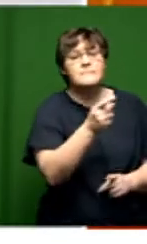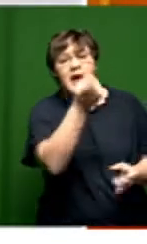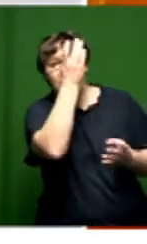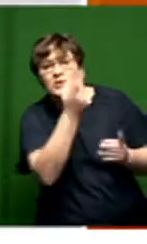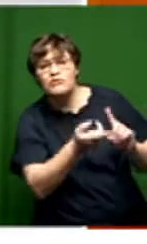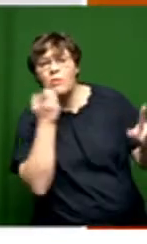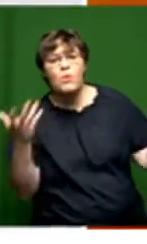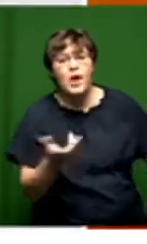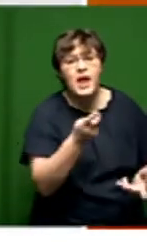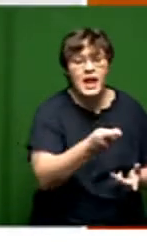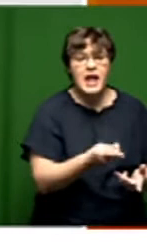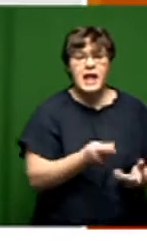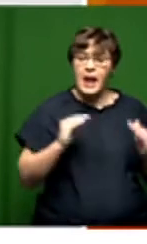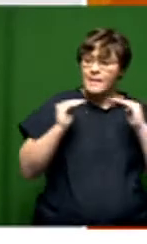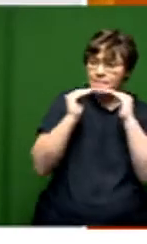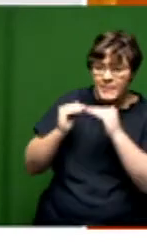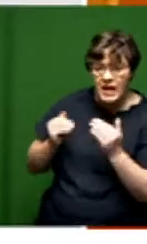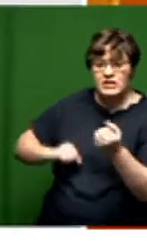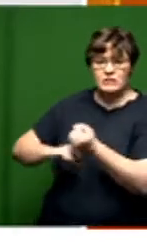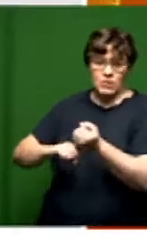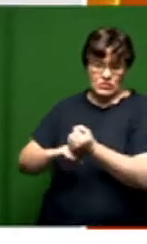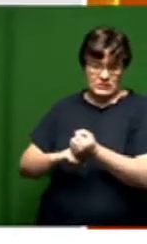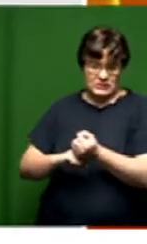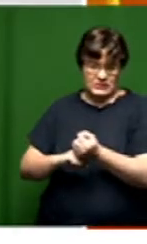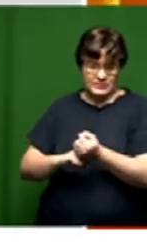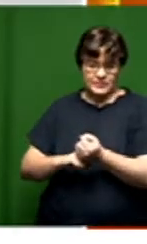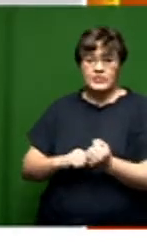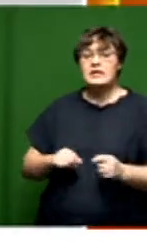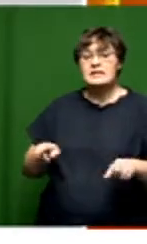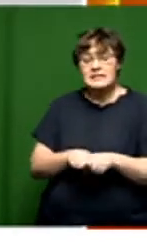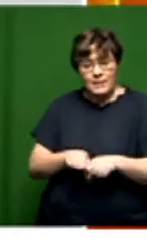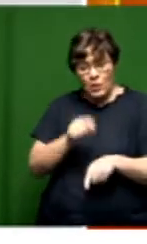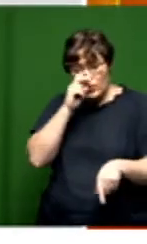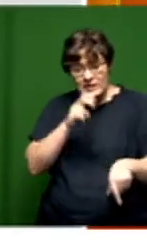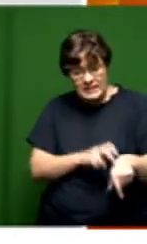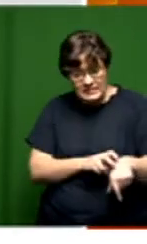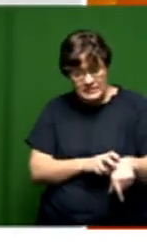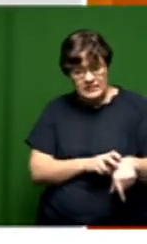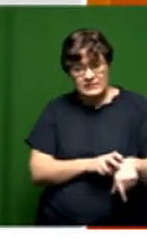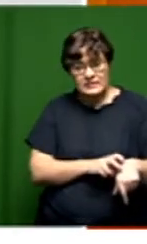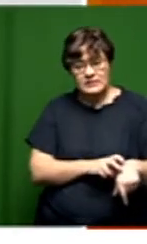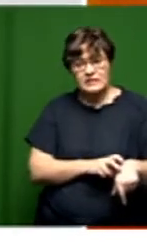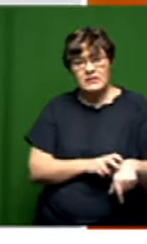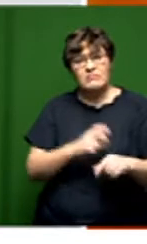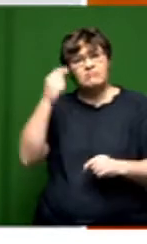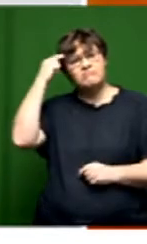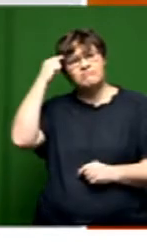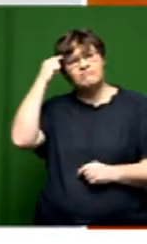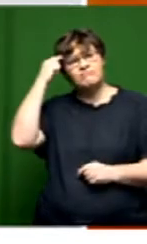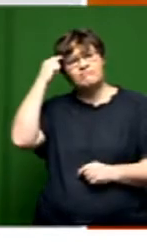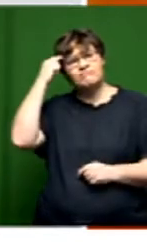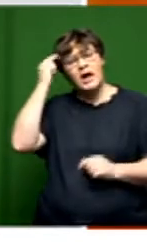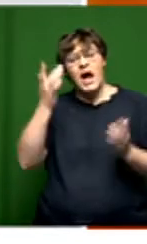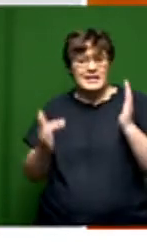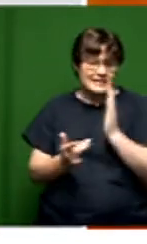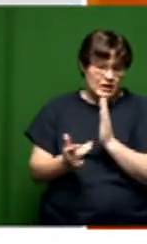support. So the importance, the power of digital technologies. At the same time, we also need to think about how technology is